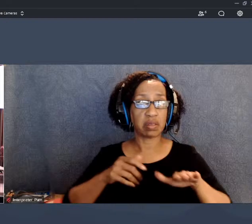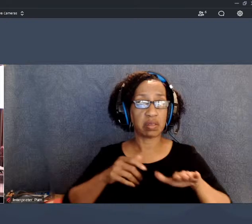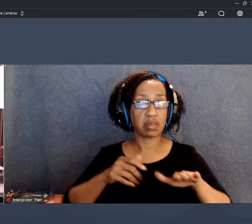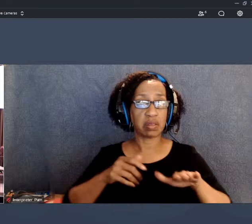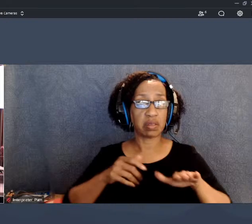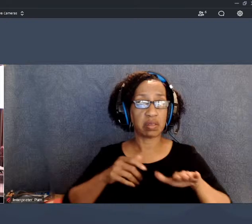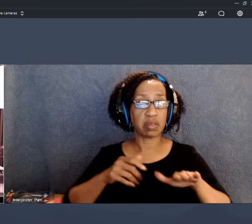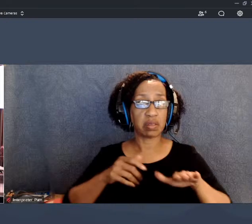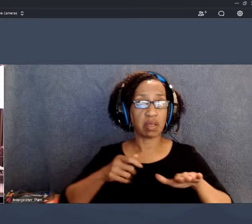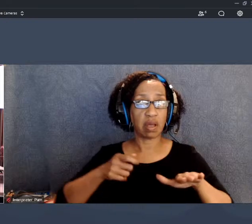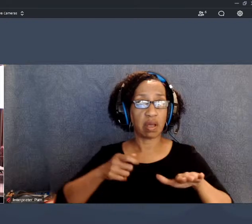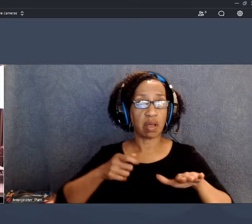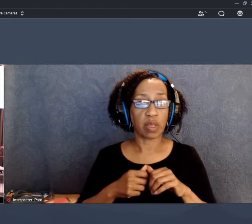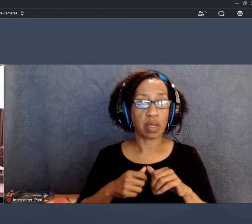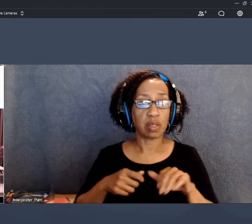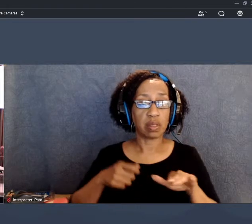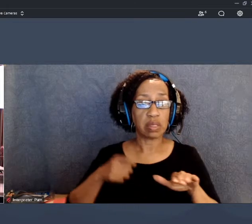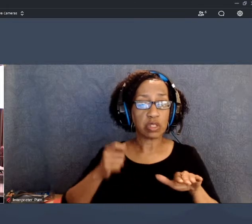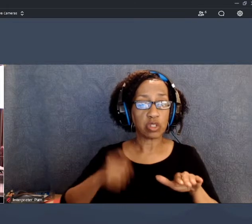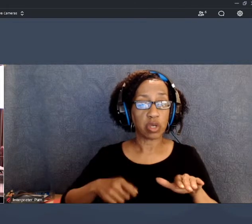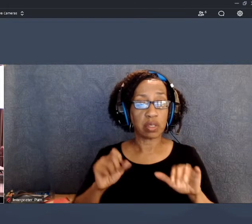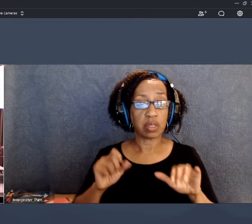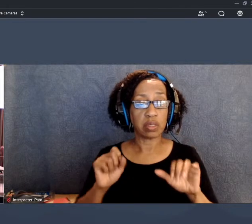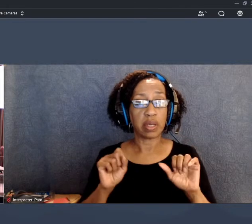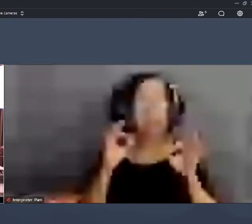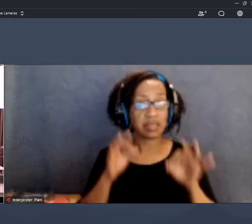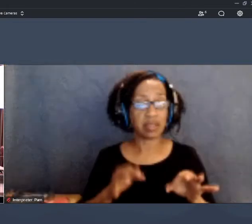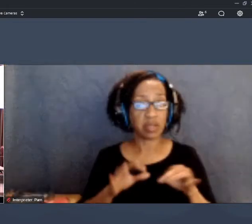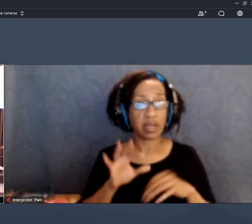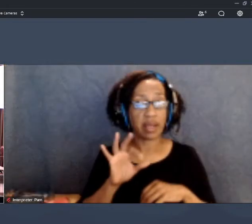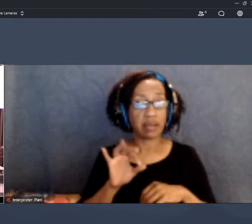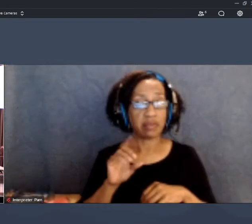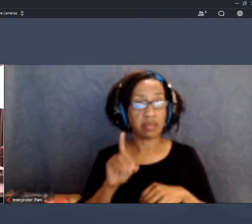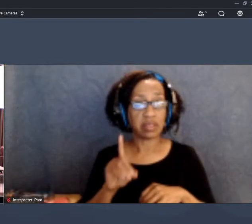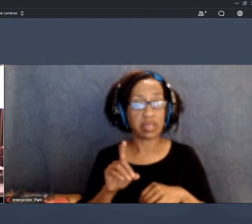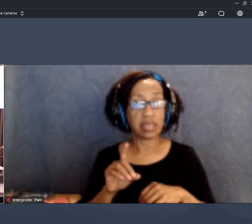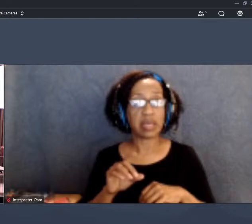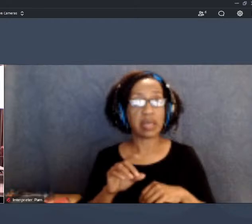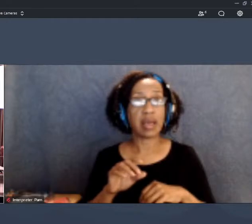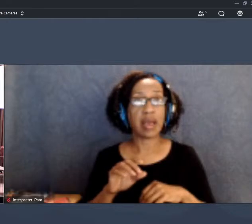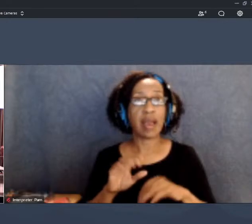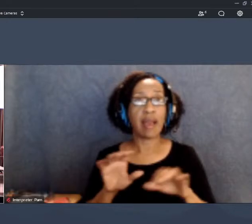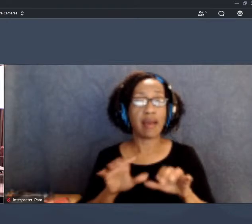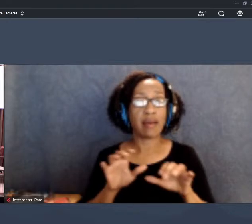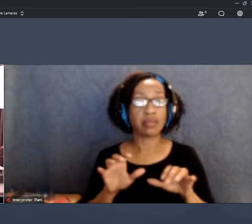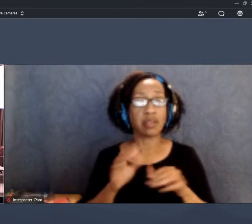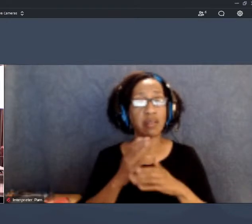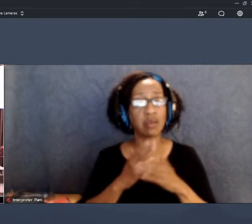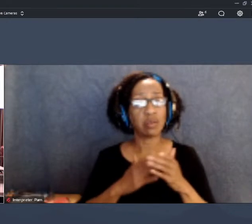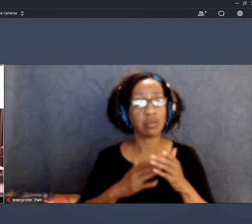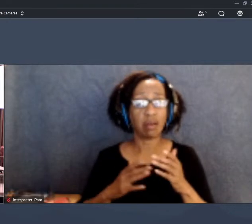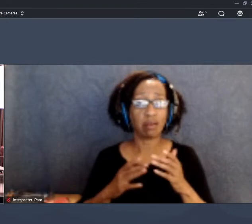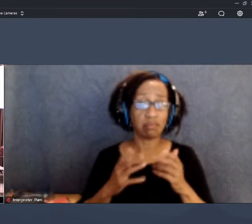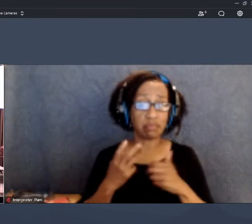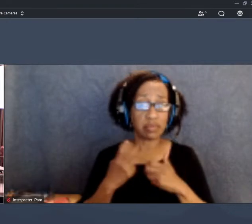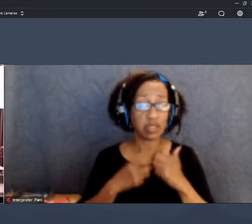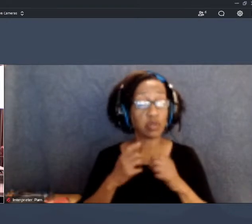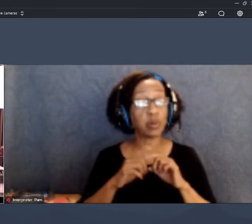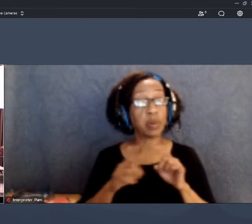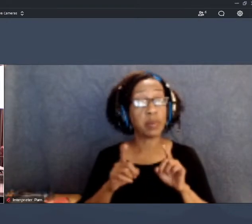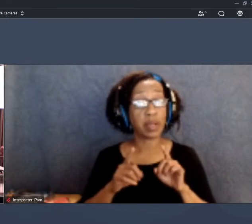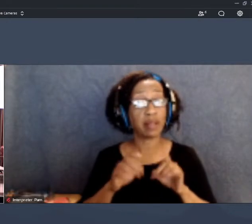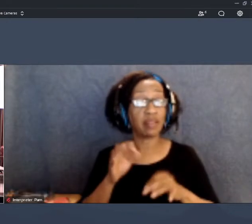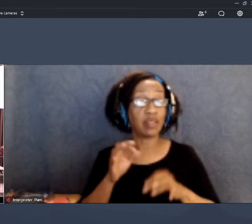make sound decisions as it relates to an FED action. So there are some issues with it, but that's what the court of law is